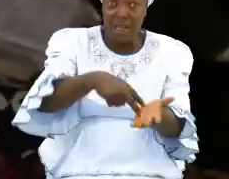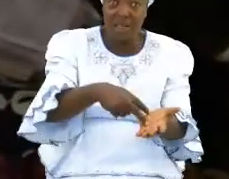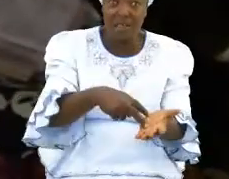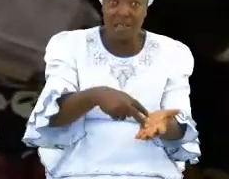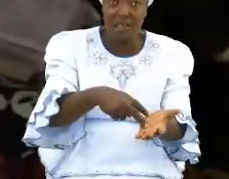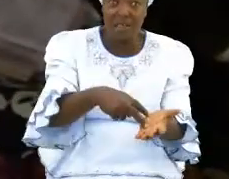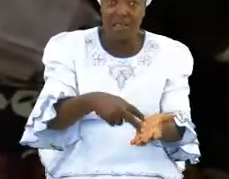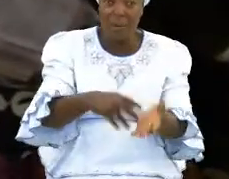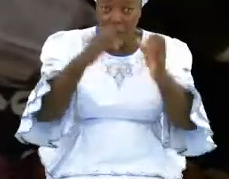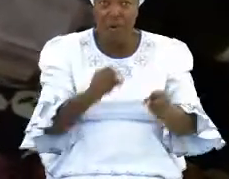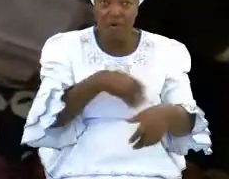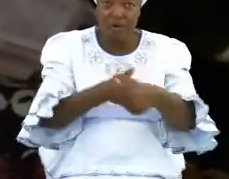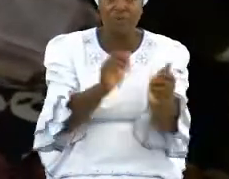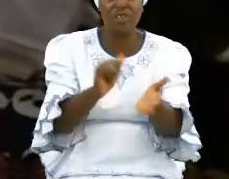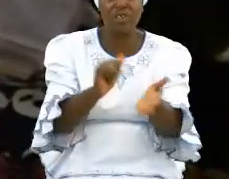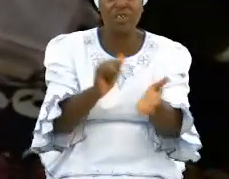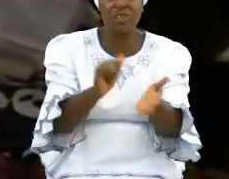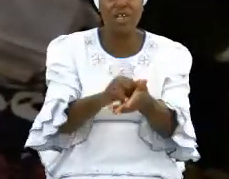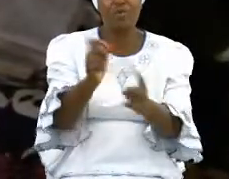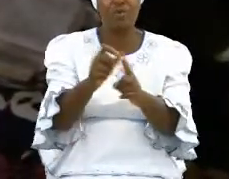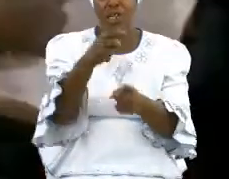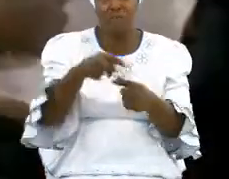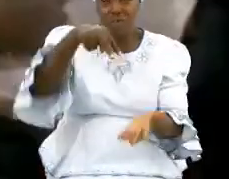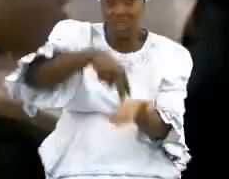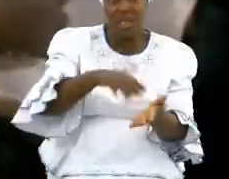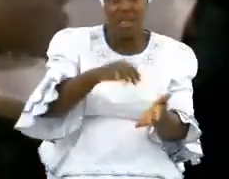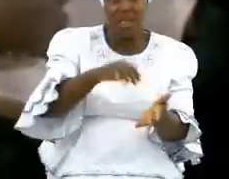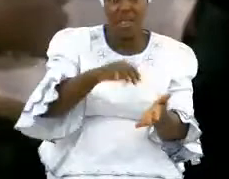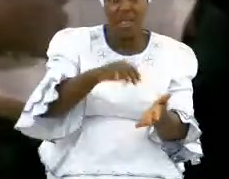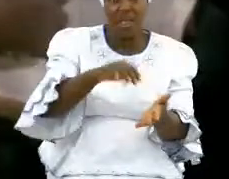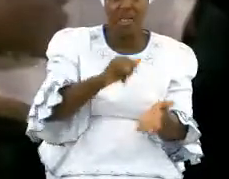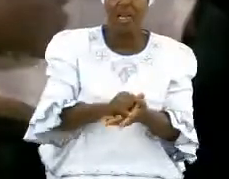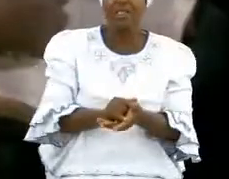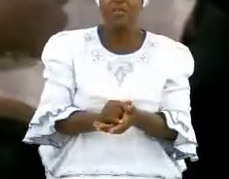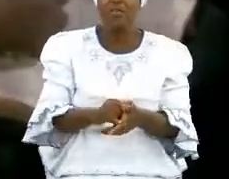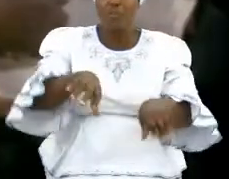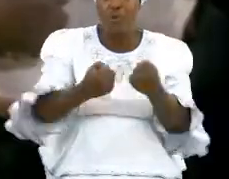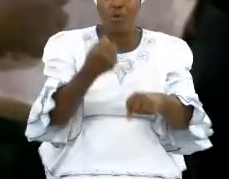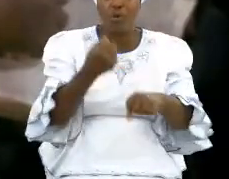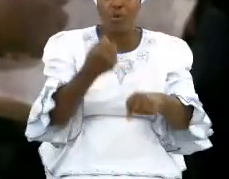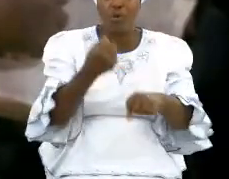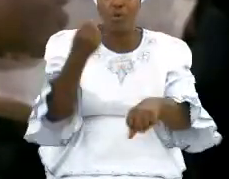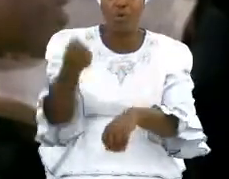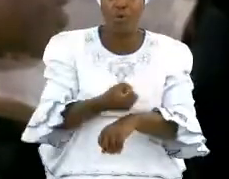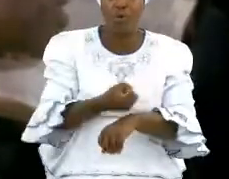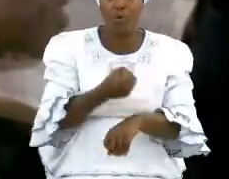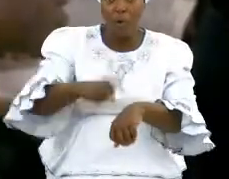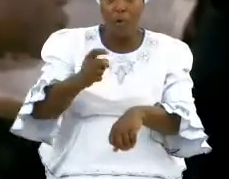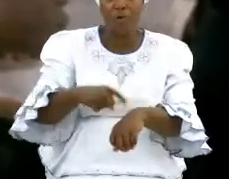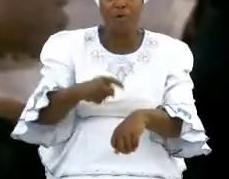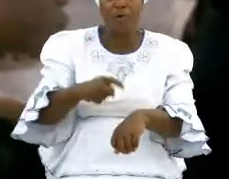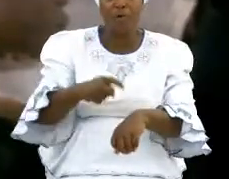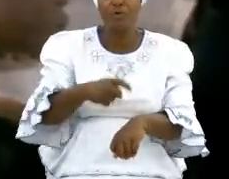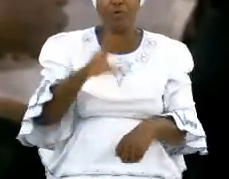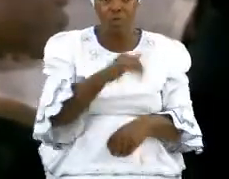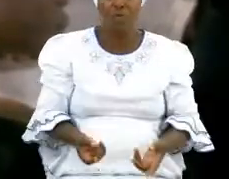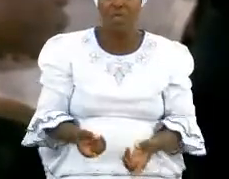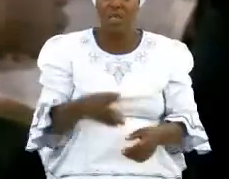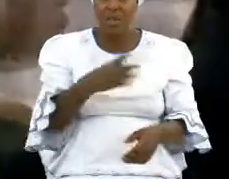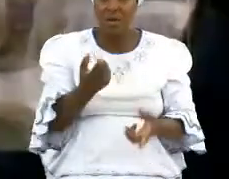up. Broken bones will be mended. All the lameness will go away. And the